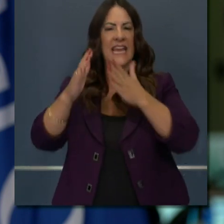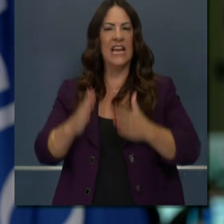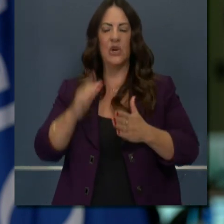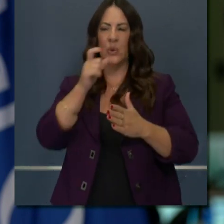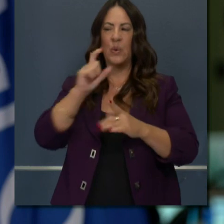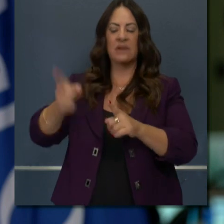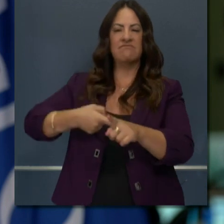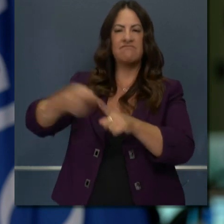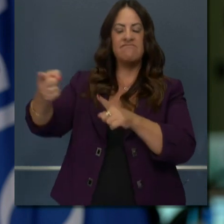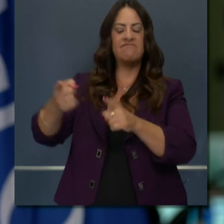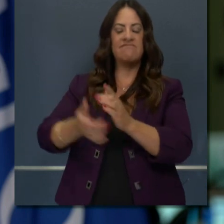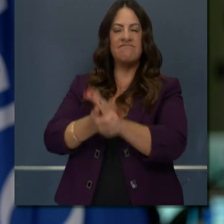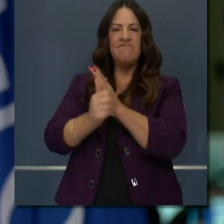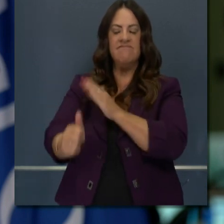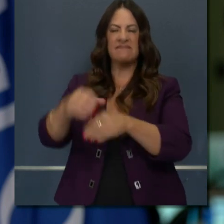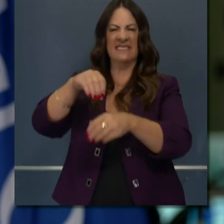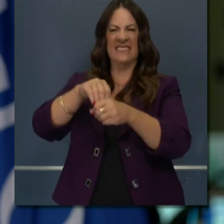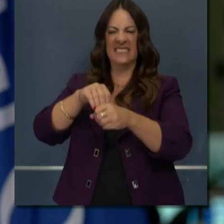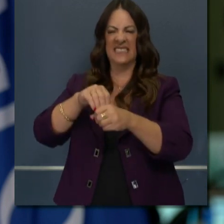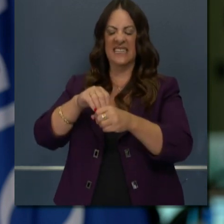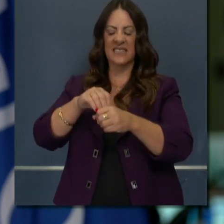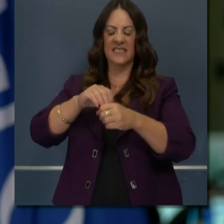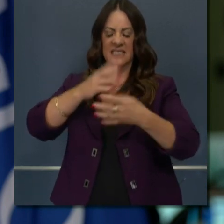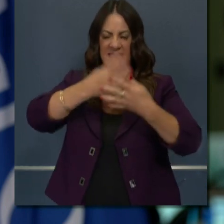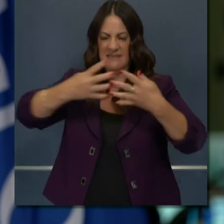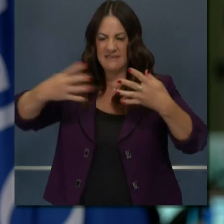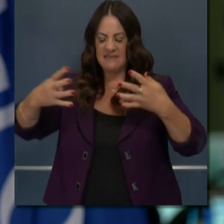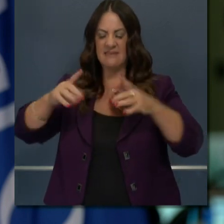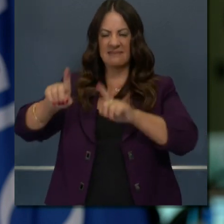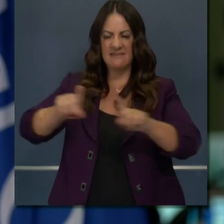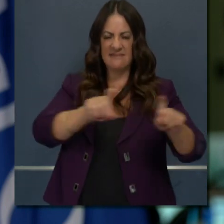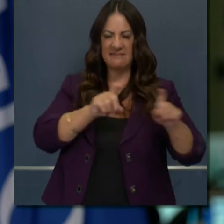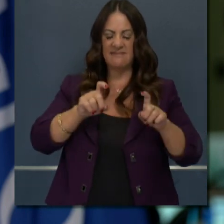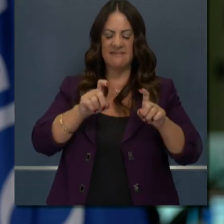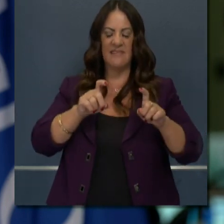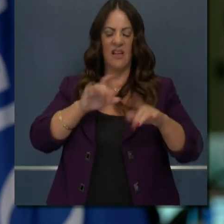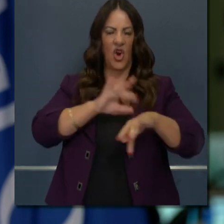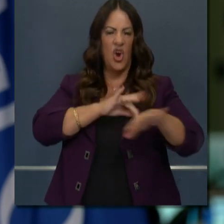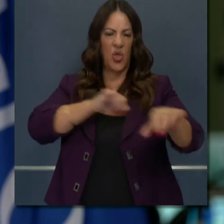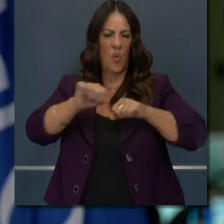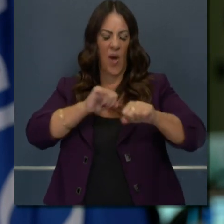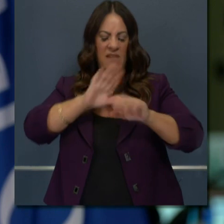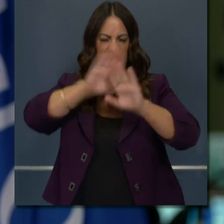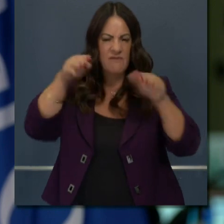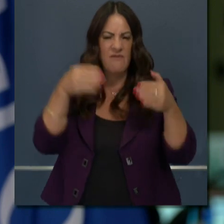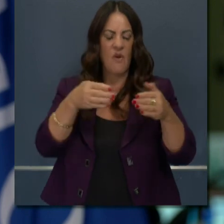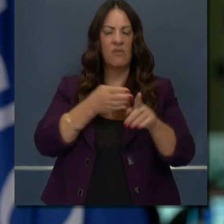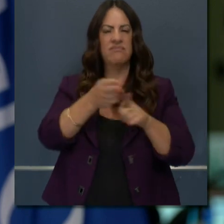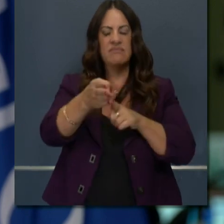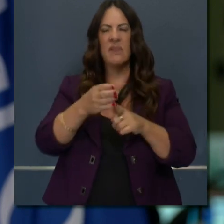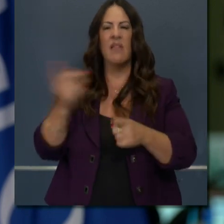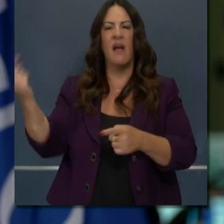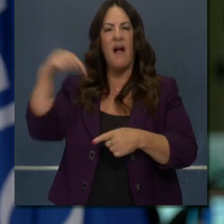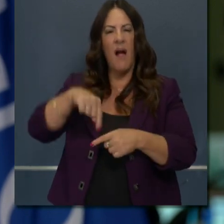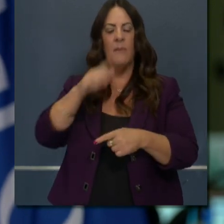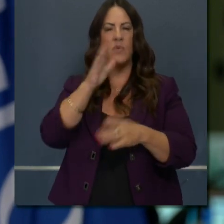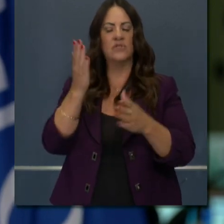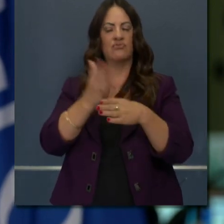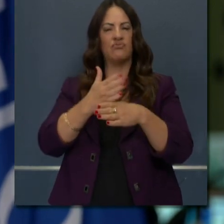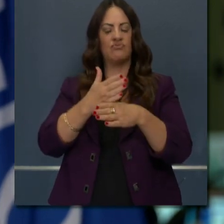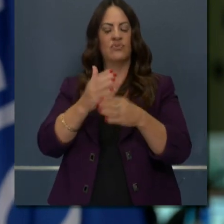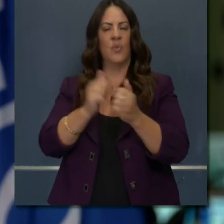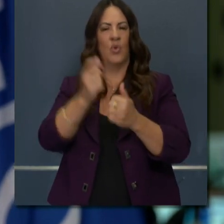safety, earthquake safety, and emergency preparedness to join me in talking to you about the importance of being prepared